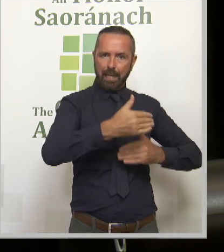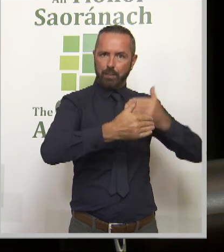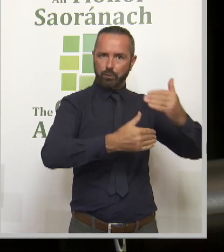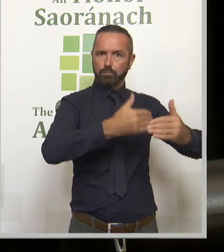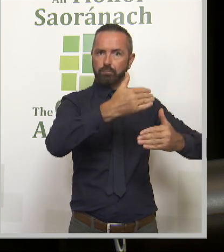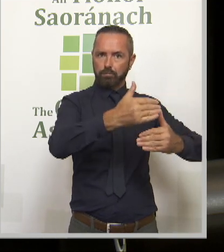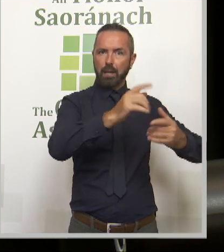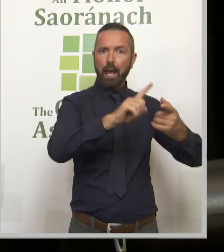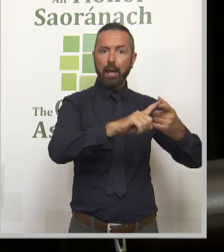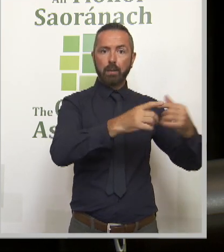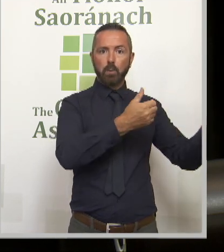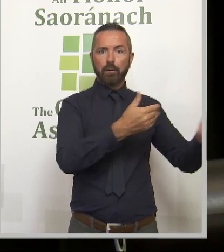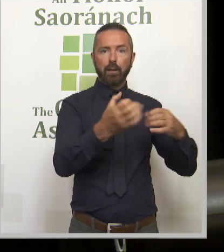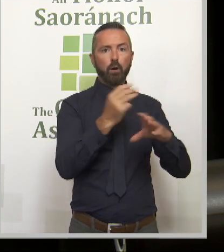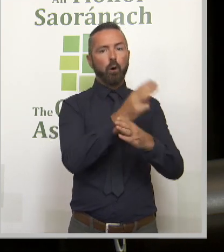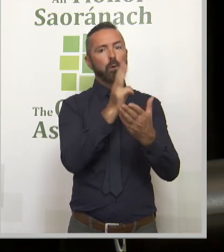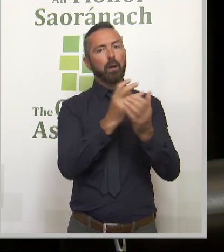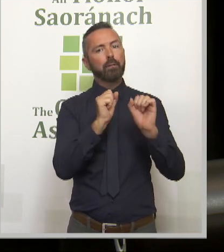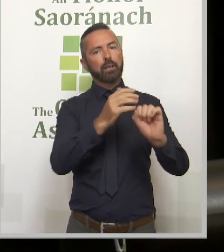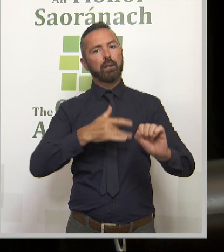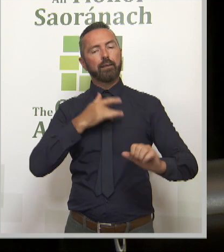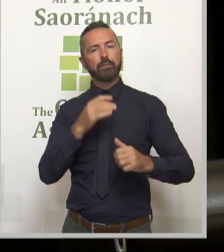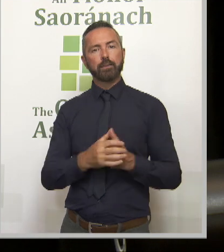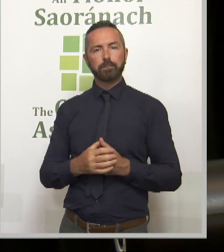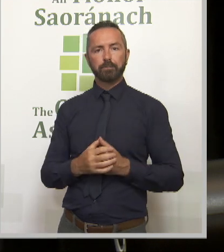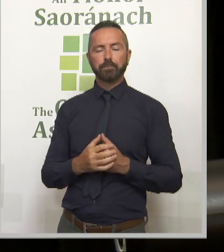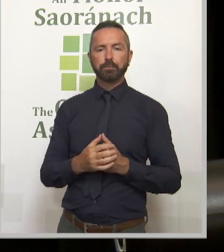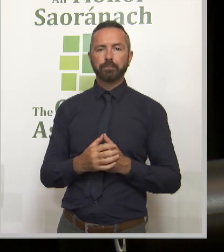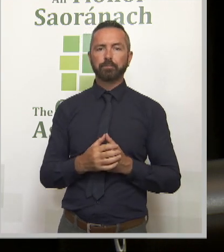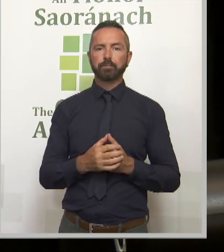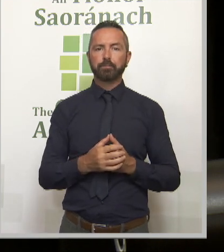and make provision for all aspects of their life.